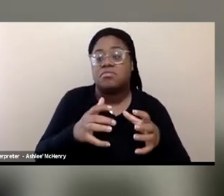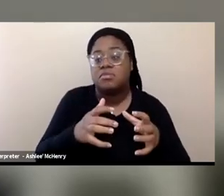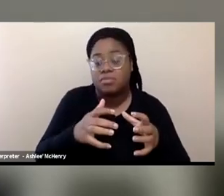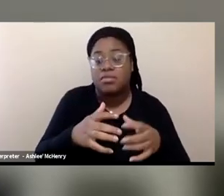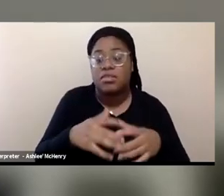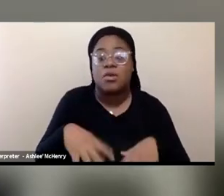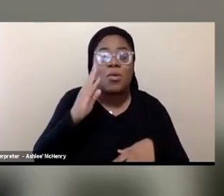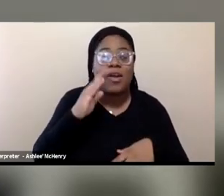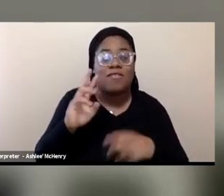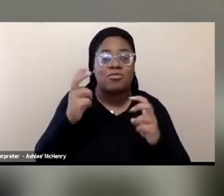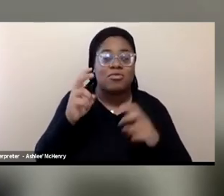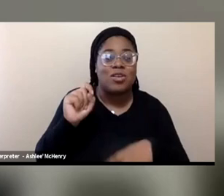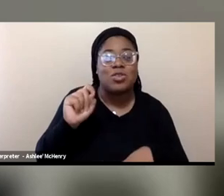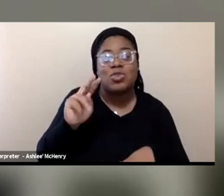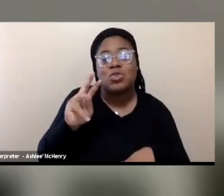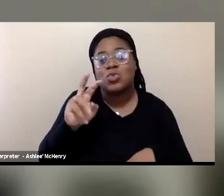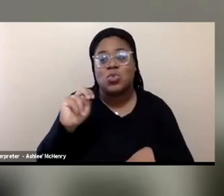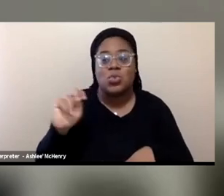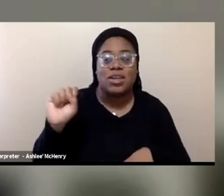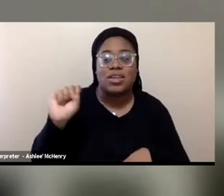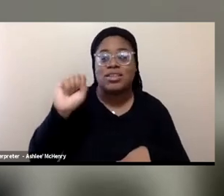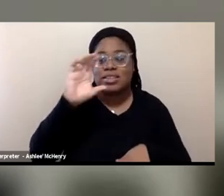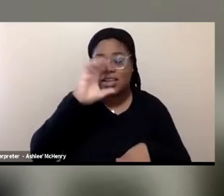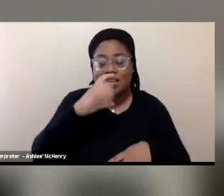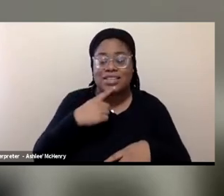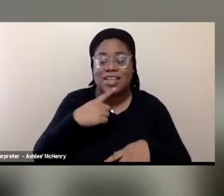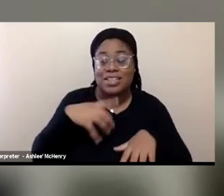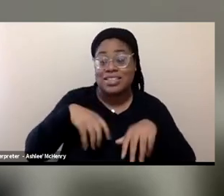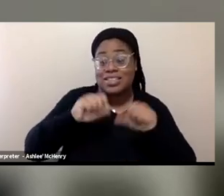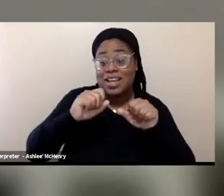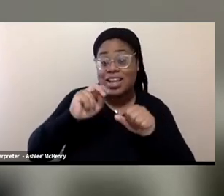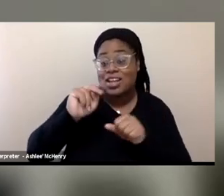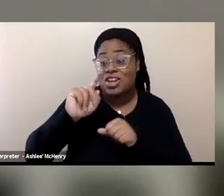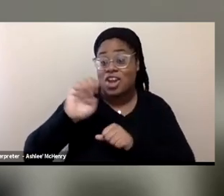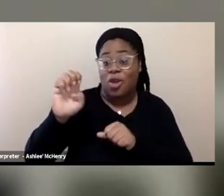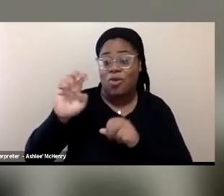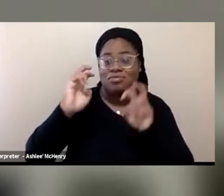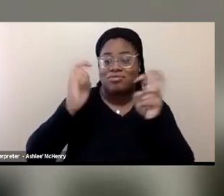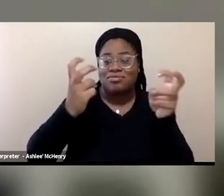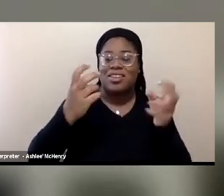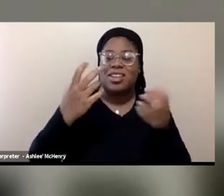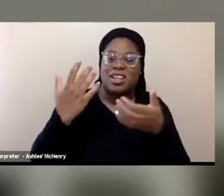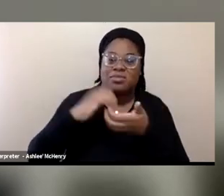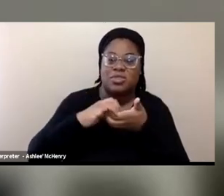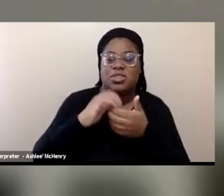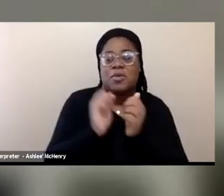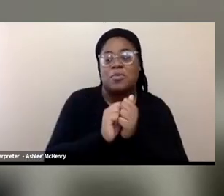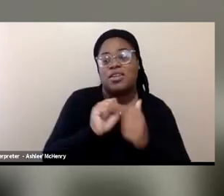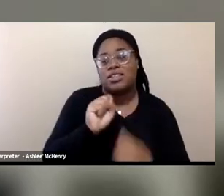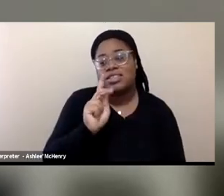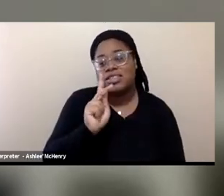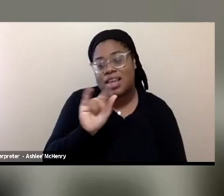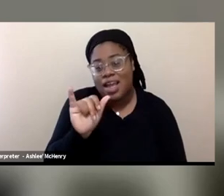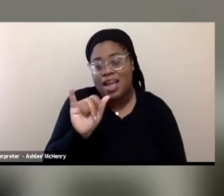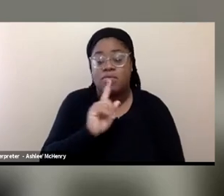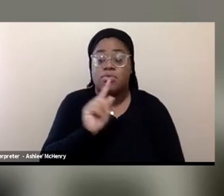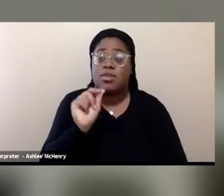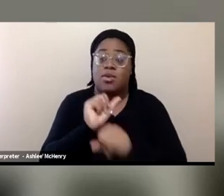tween sitcom is called Take Note. That's in partnership with Sky, and we worked really hard